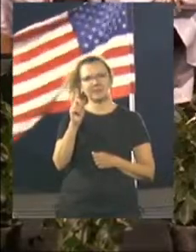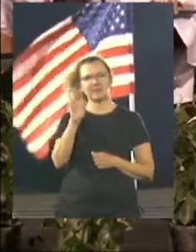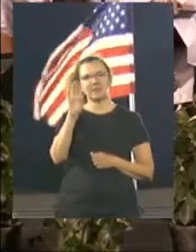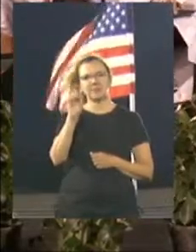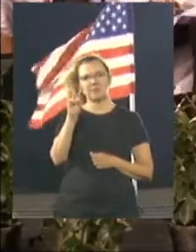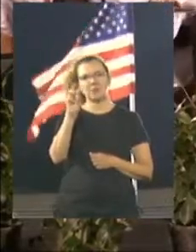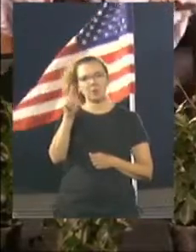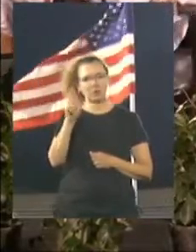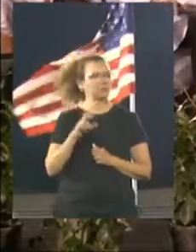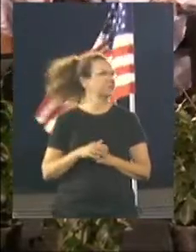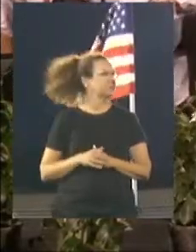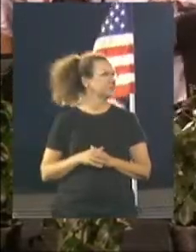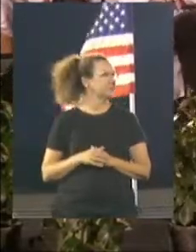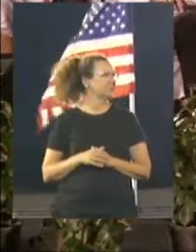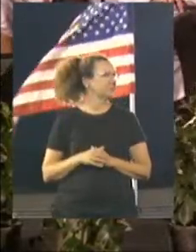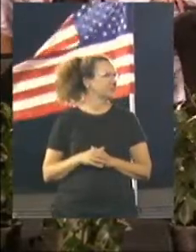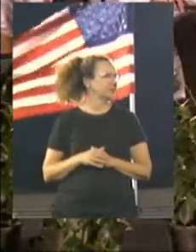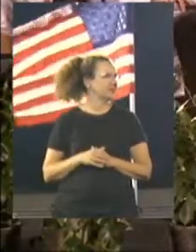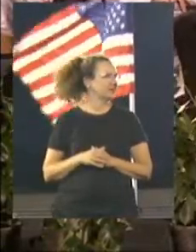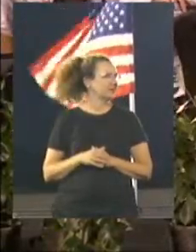Bauer.